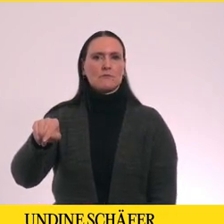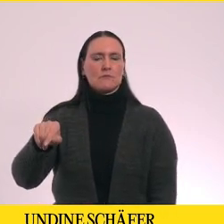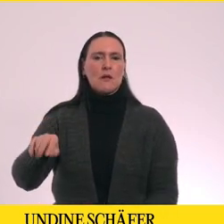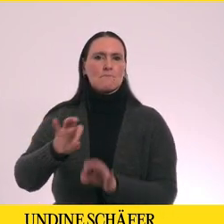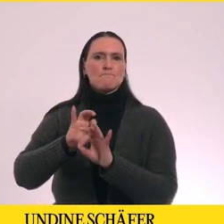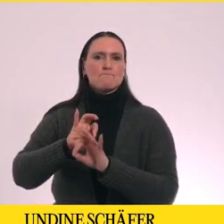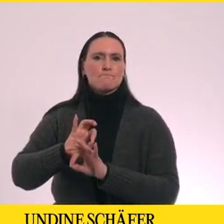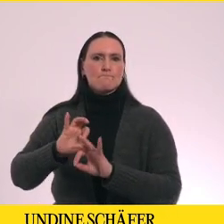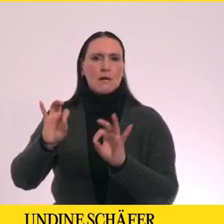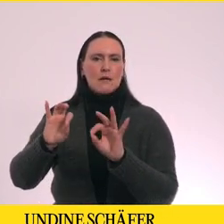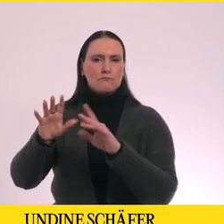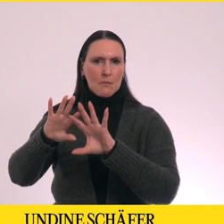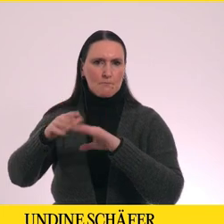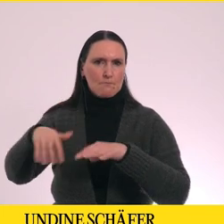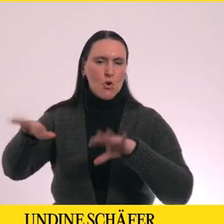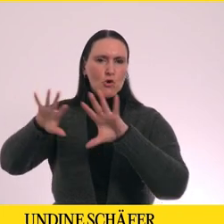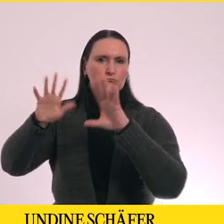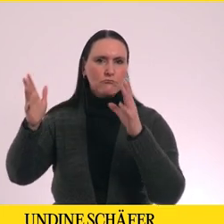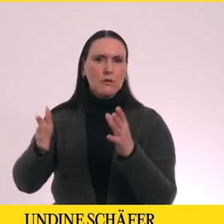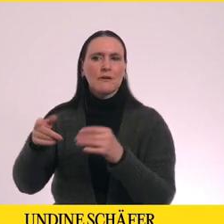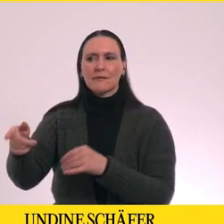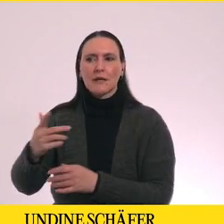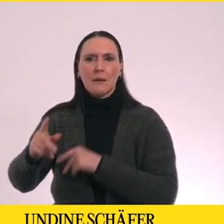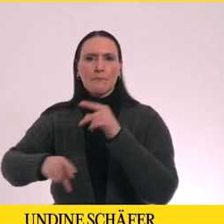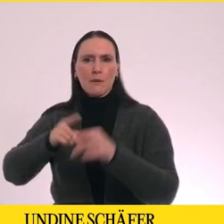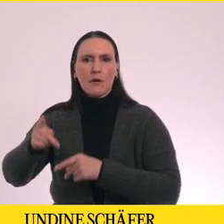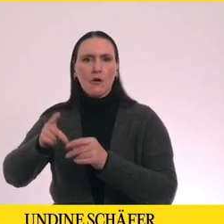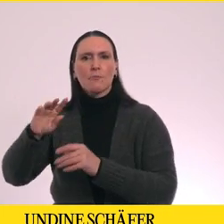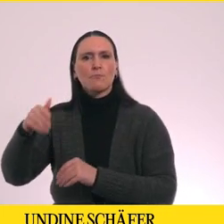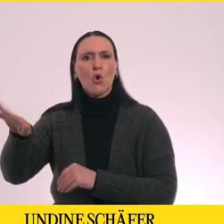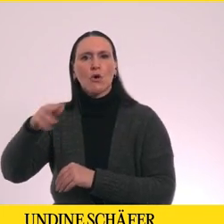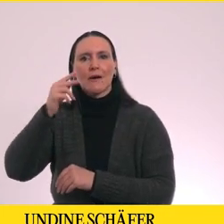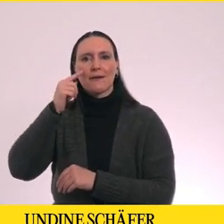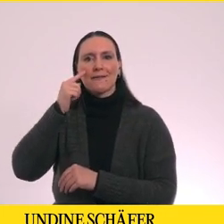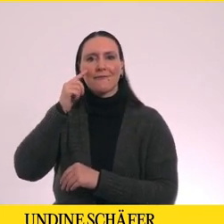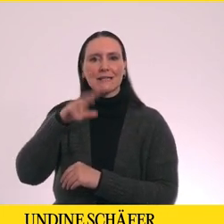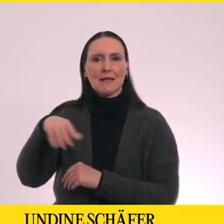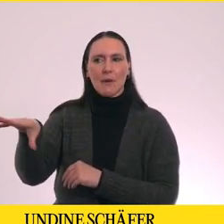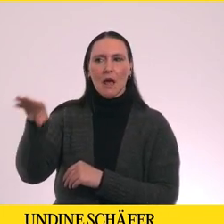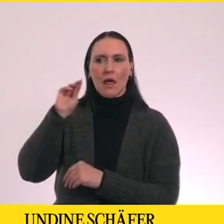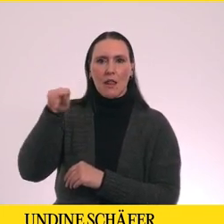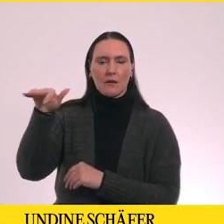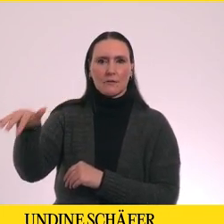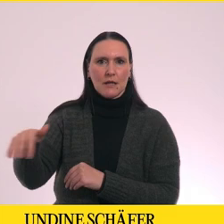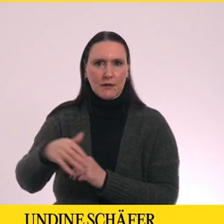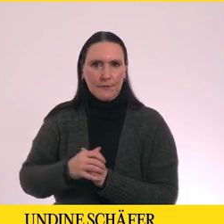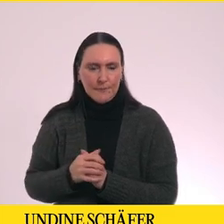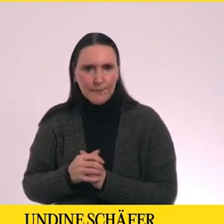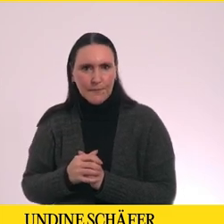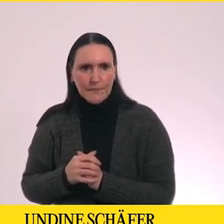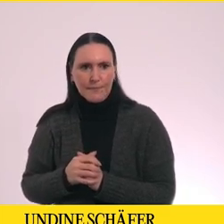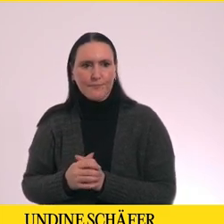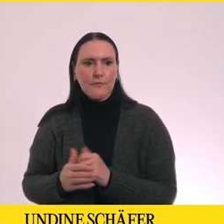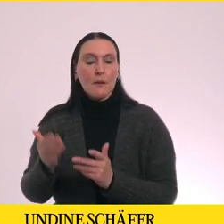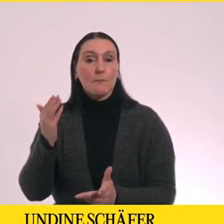territory in enabling people to be visible. I mean, it would be really nice, for example, for Carl,